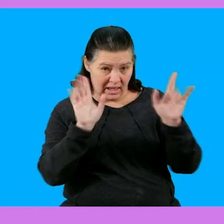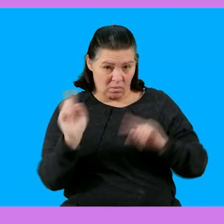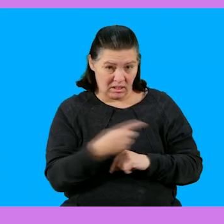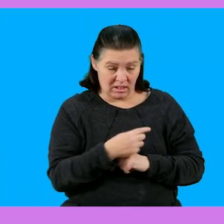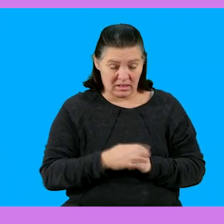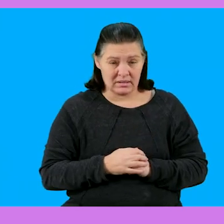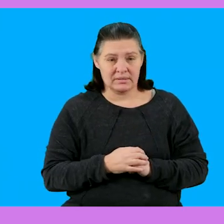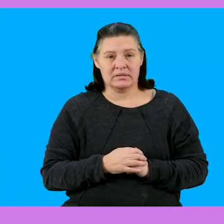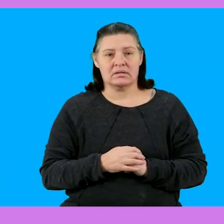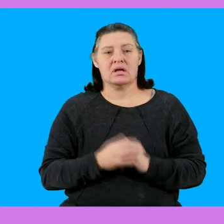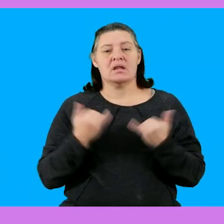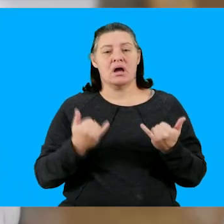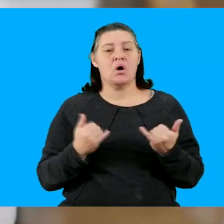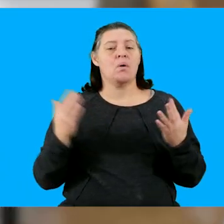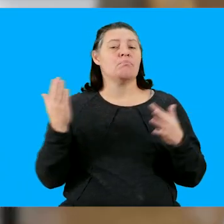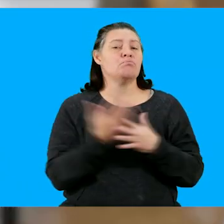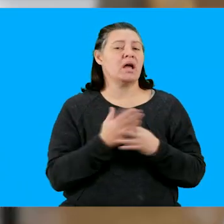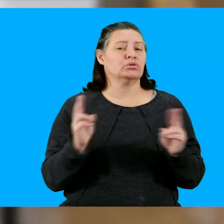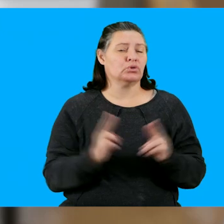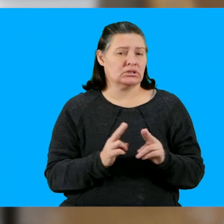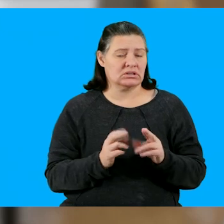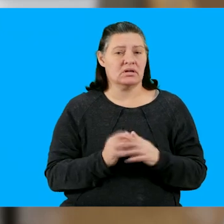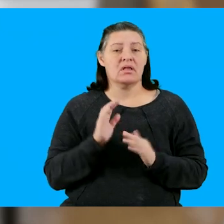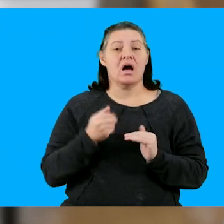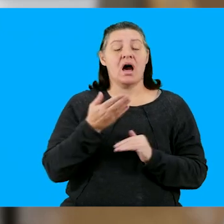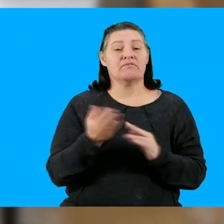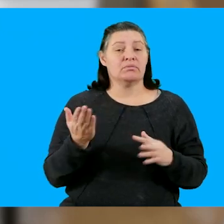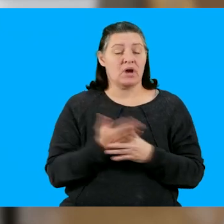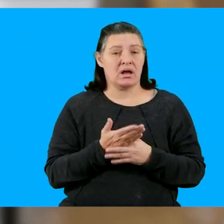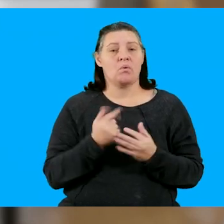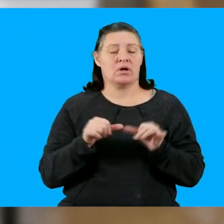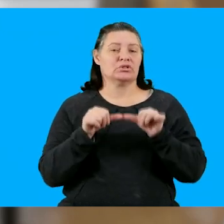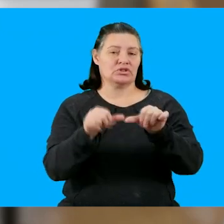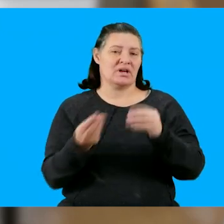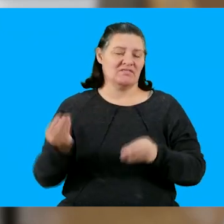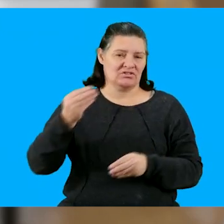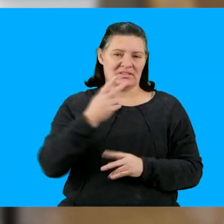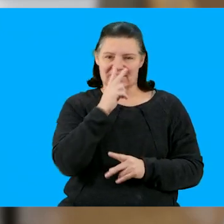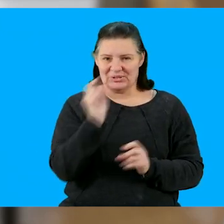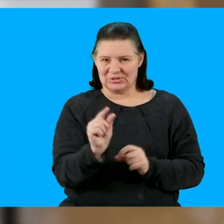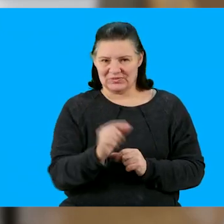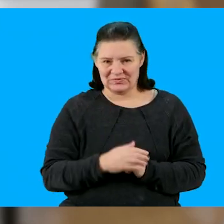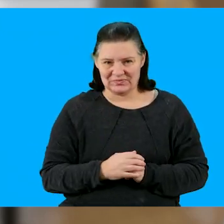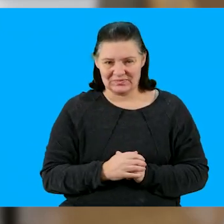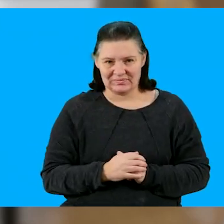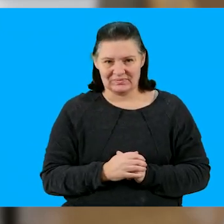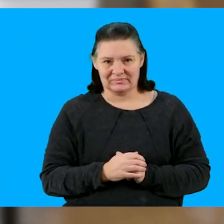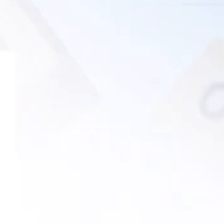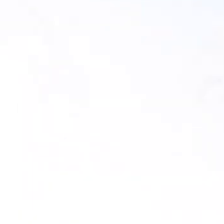clear to all of you. Okay, let us quickly take a short advert break. After the break, we'll continue with inflation. See you now.